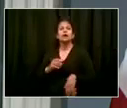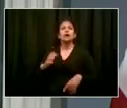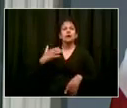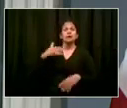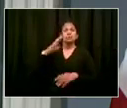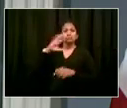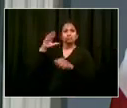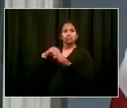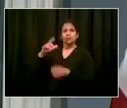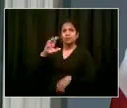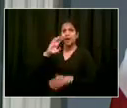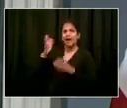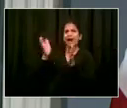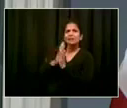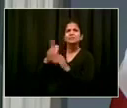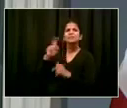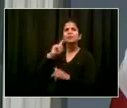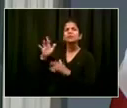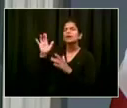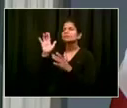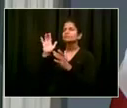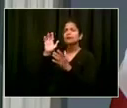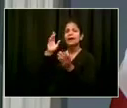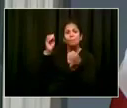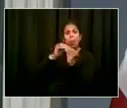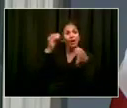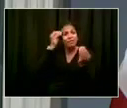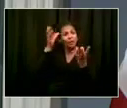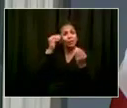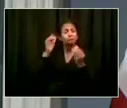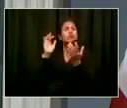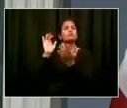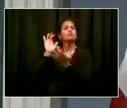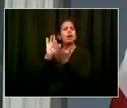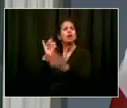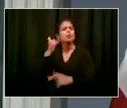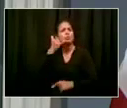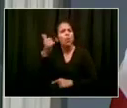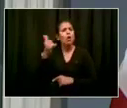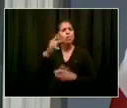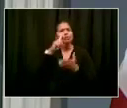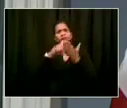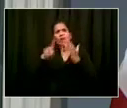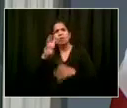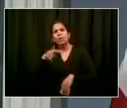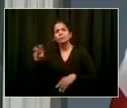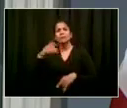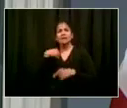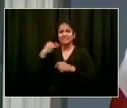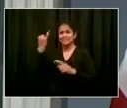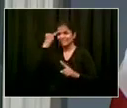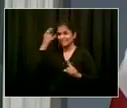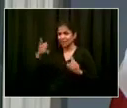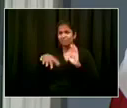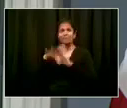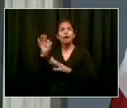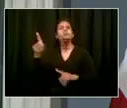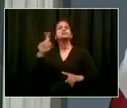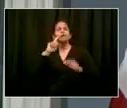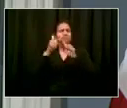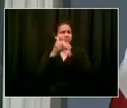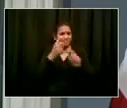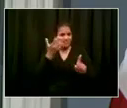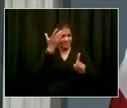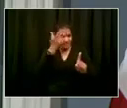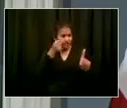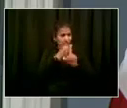question. Is it safe? The short answer is that we are able to take these gradual steps because the